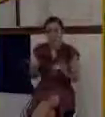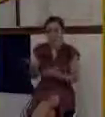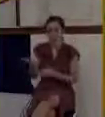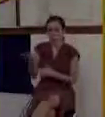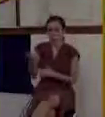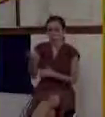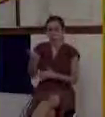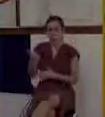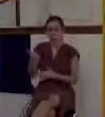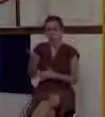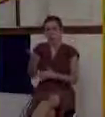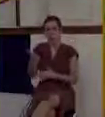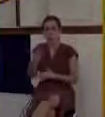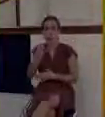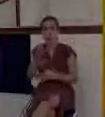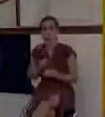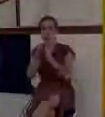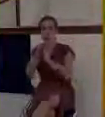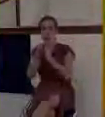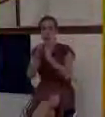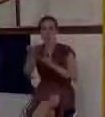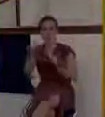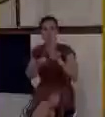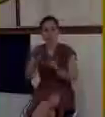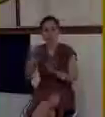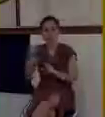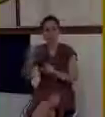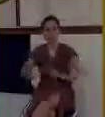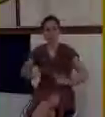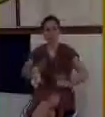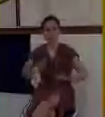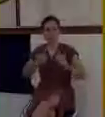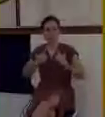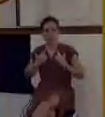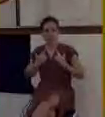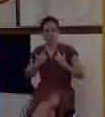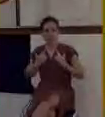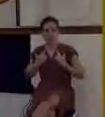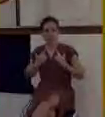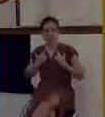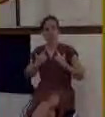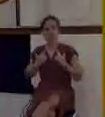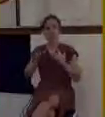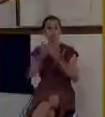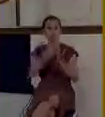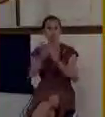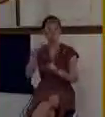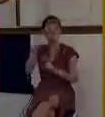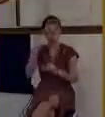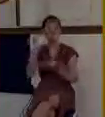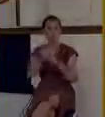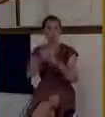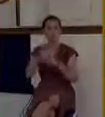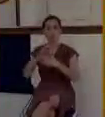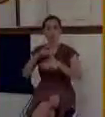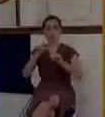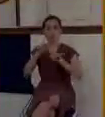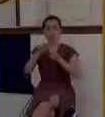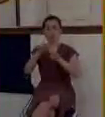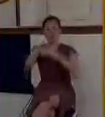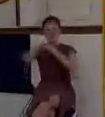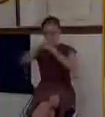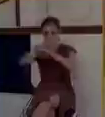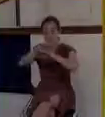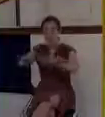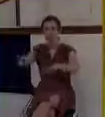There's life after death. So Jesus not only believed in verbal inspiration, he believed in the very verbs of Scripture were